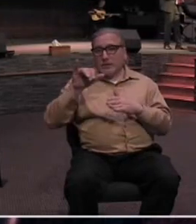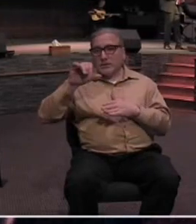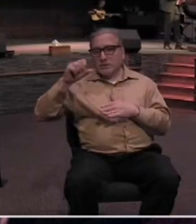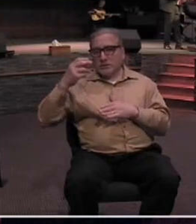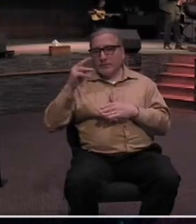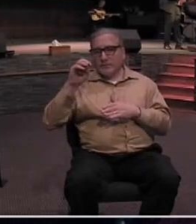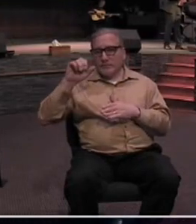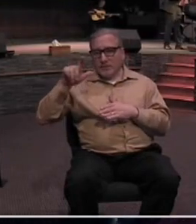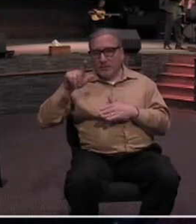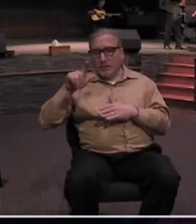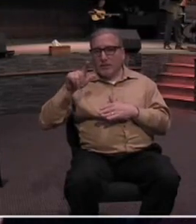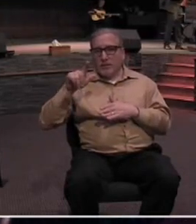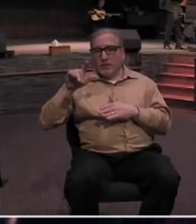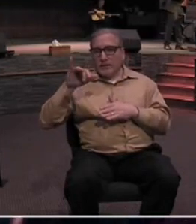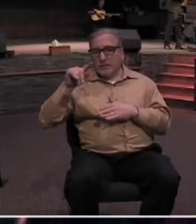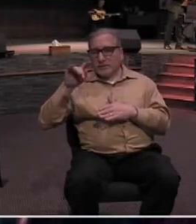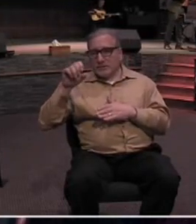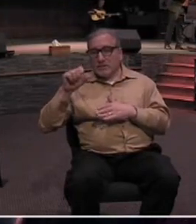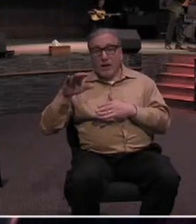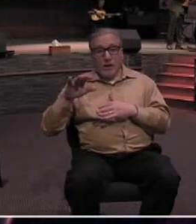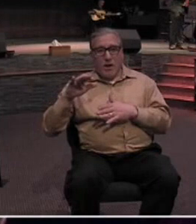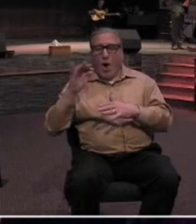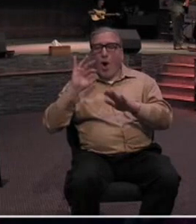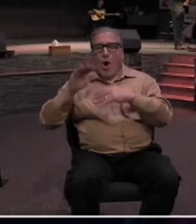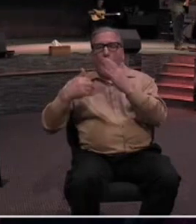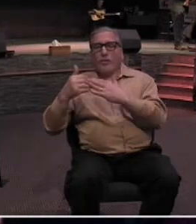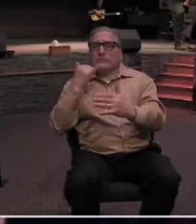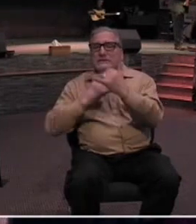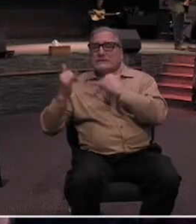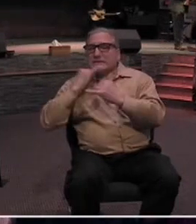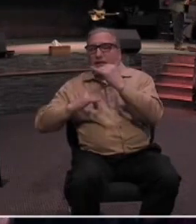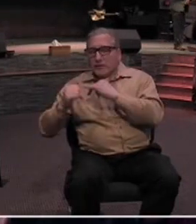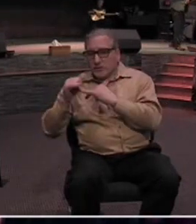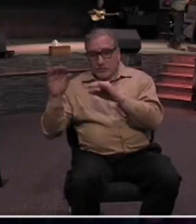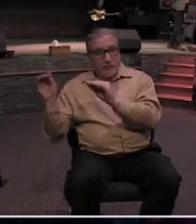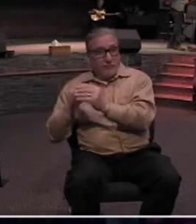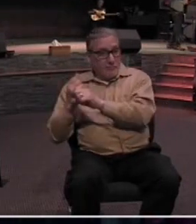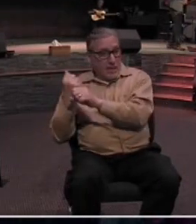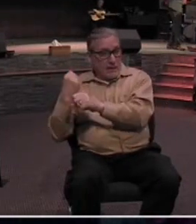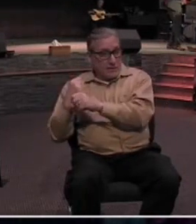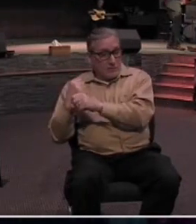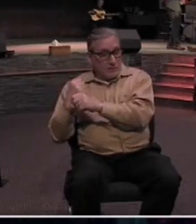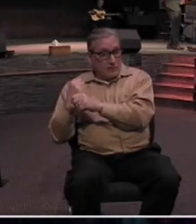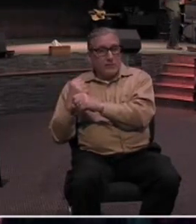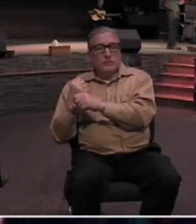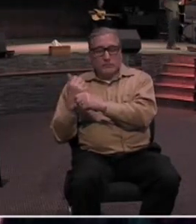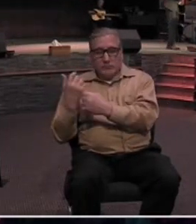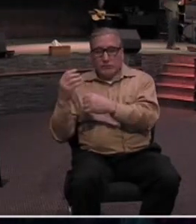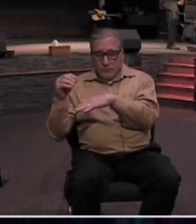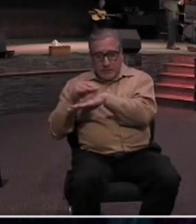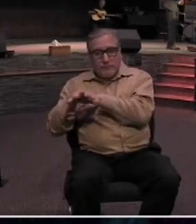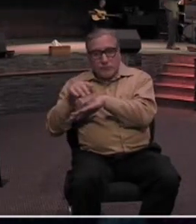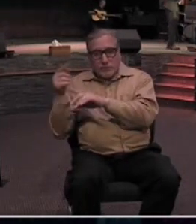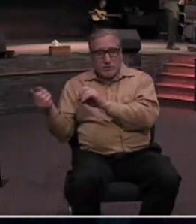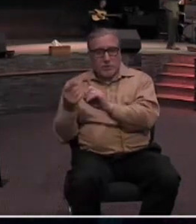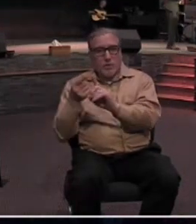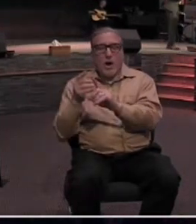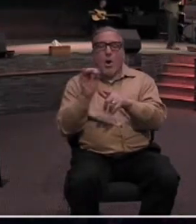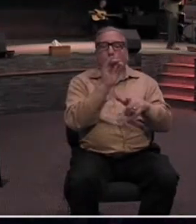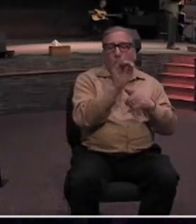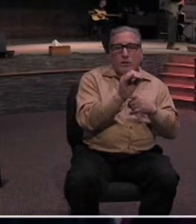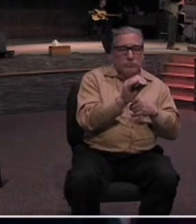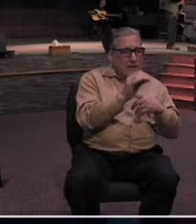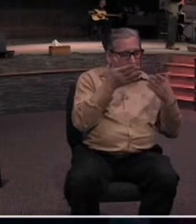the mistakes, to keep you from all that God has for you. Or allow what God has promised you to